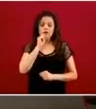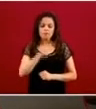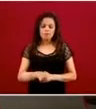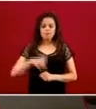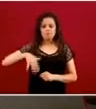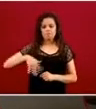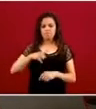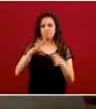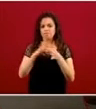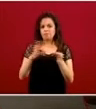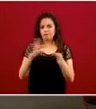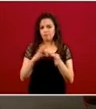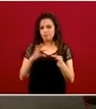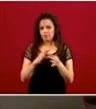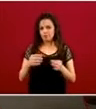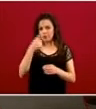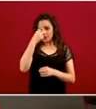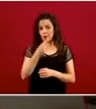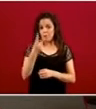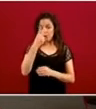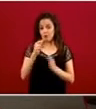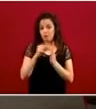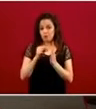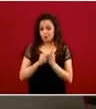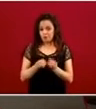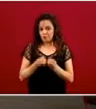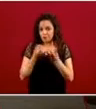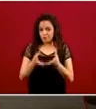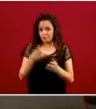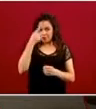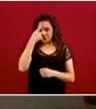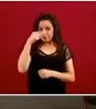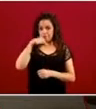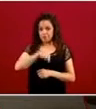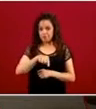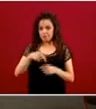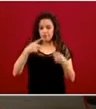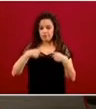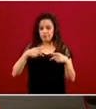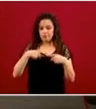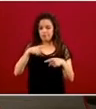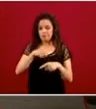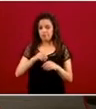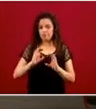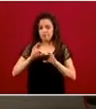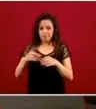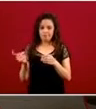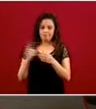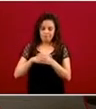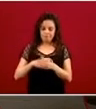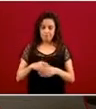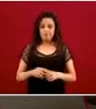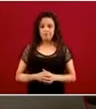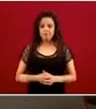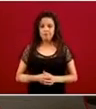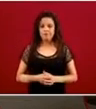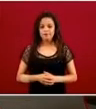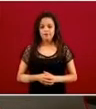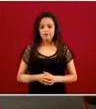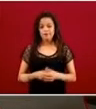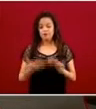their original states or cities into the Mexico City for the training. So we will compensate